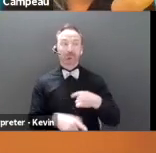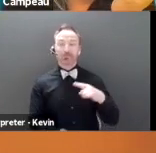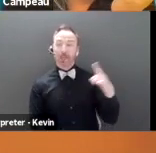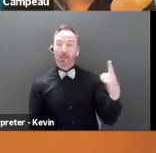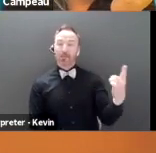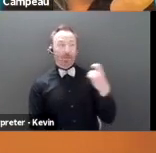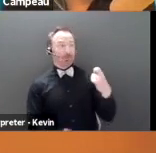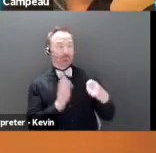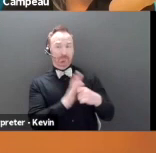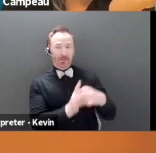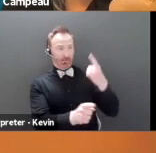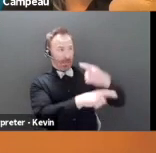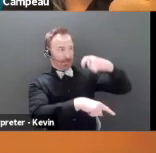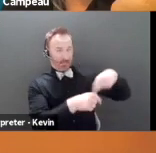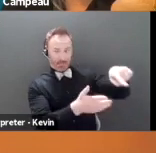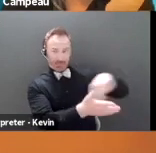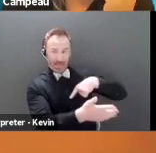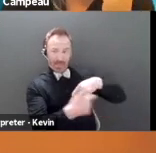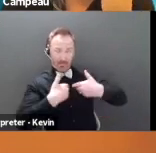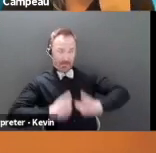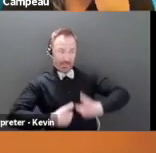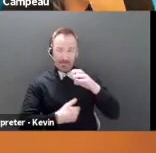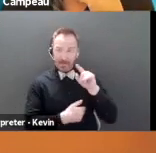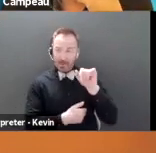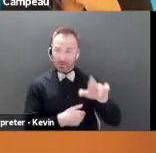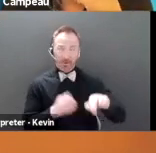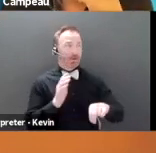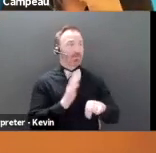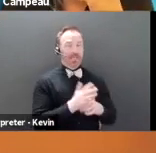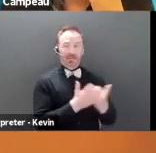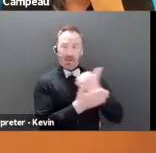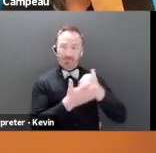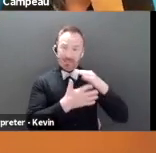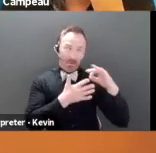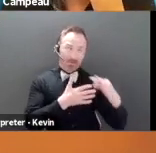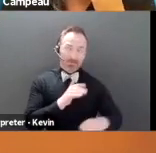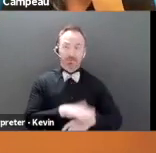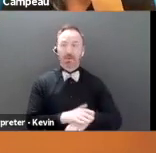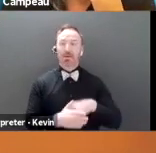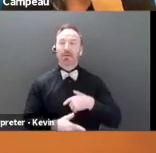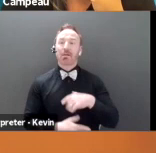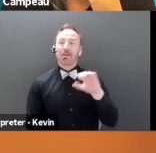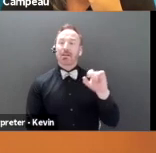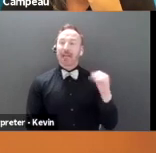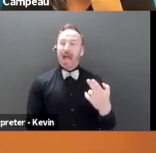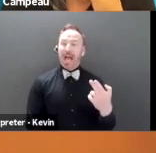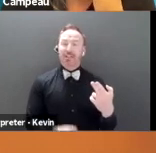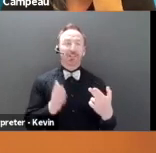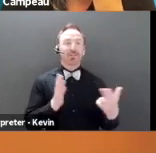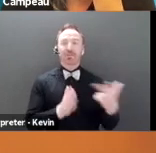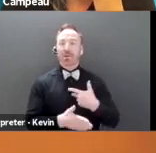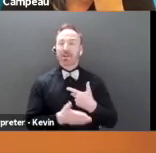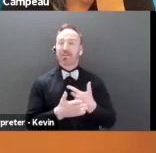as a founder? What compensation options are available? In addition to cash flow, what other considerations should be